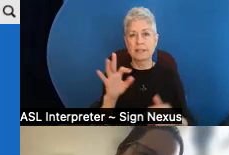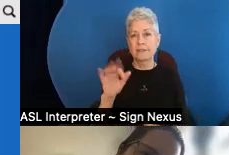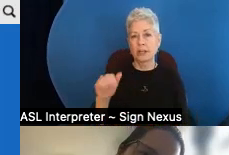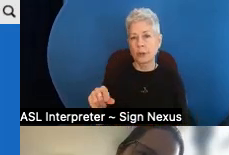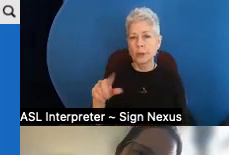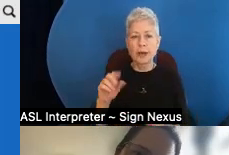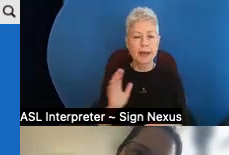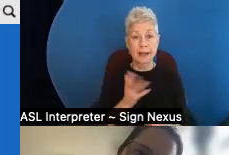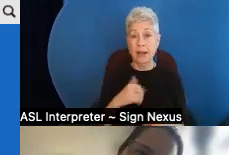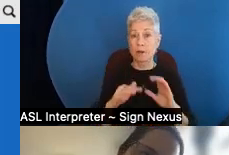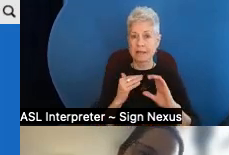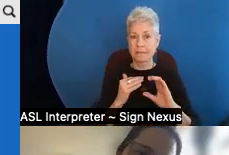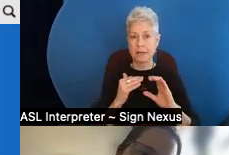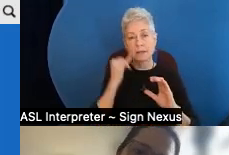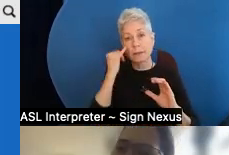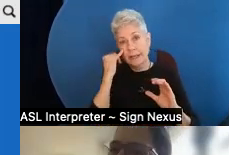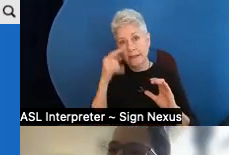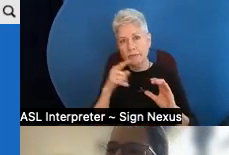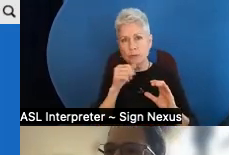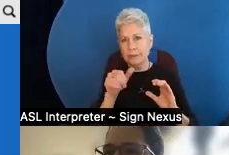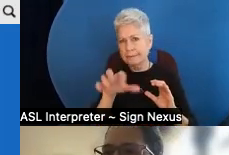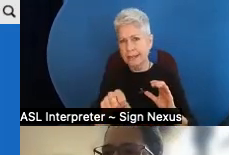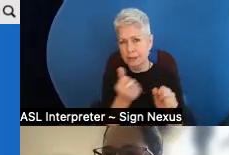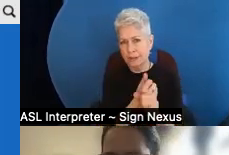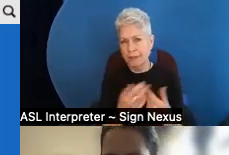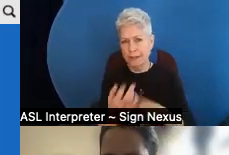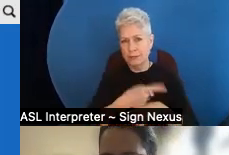our email in case you didn't catch it today.